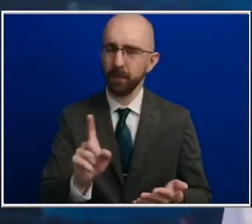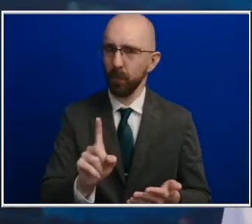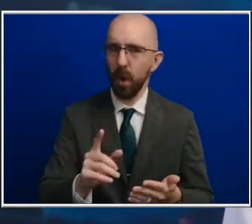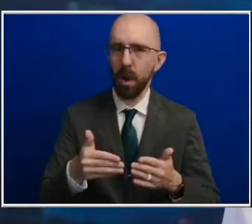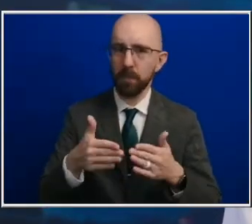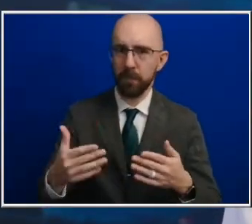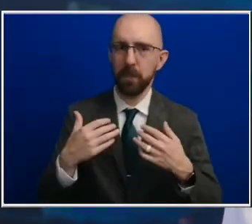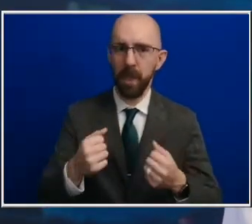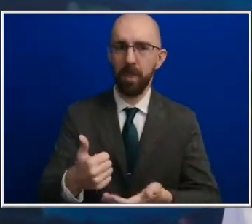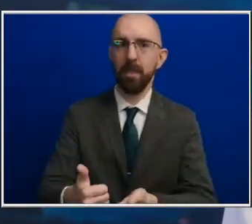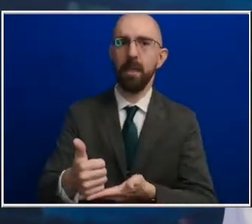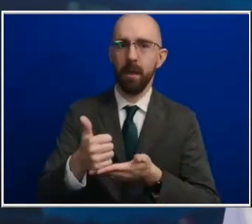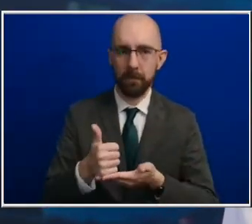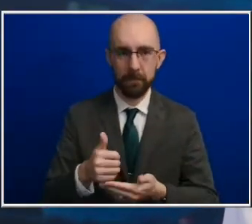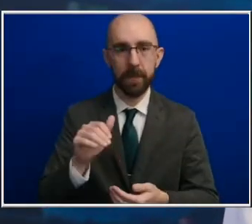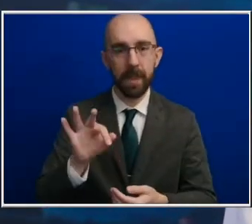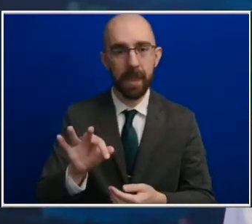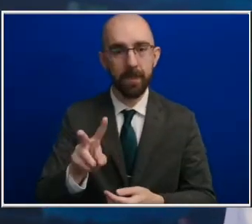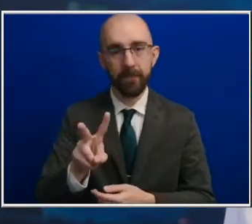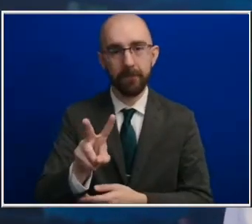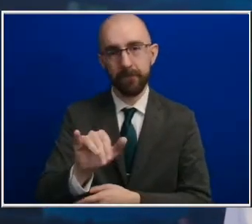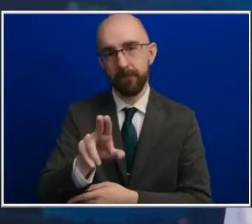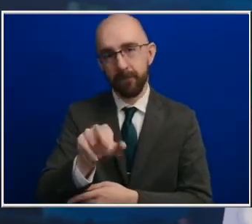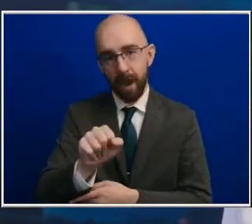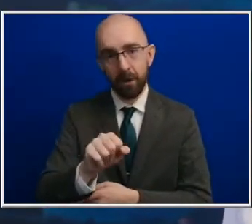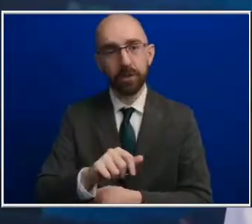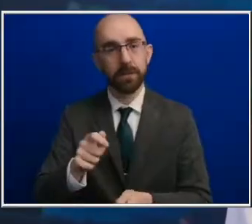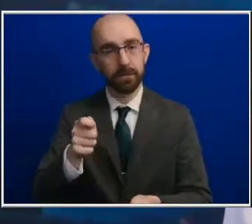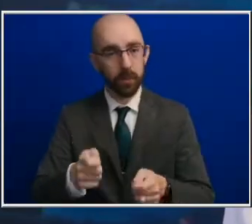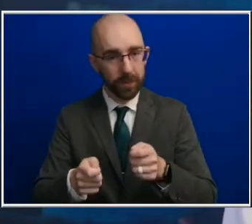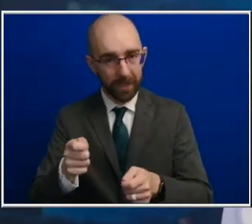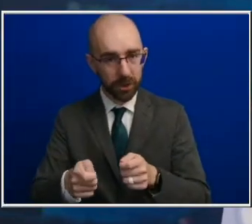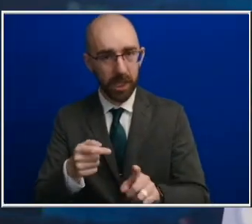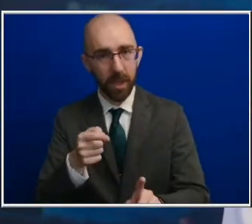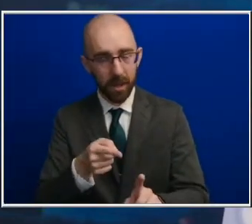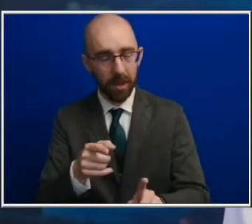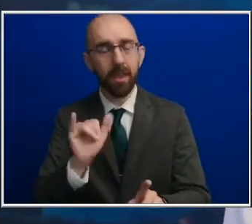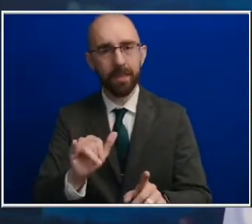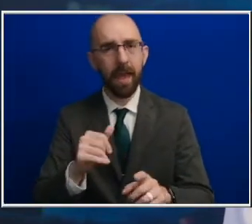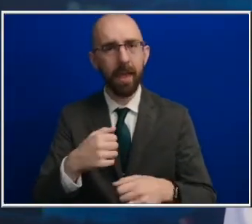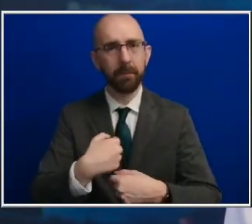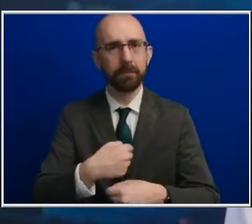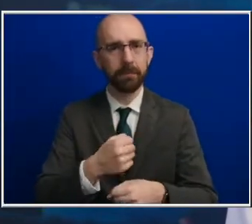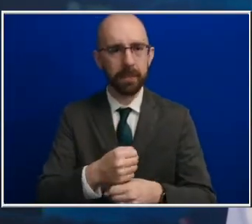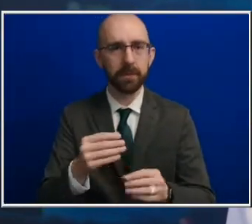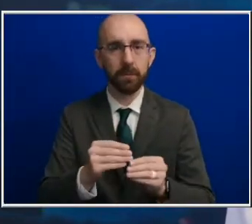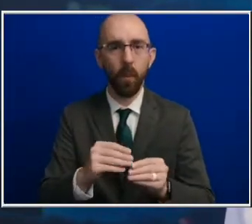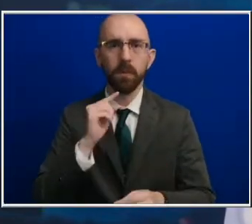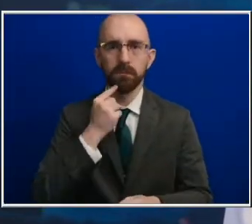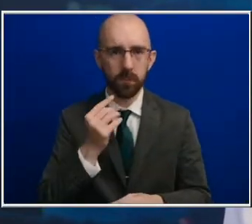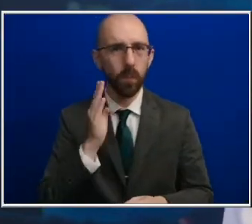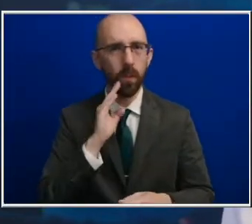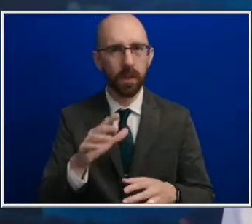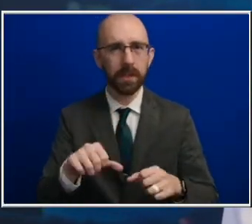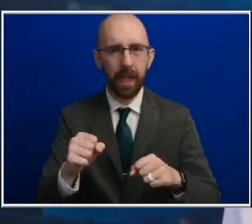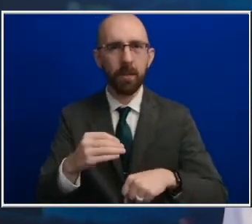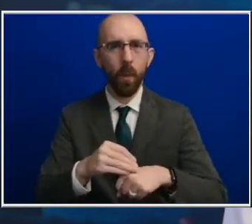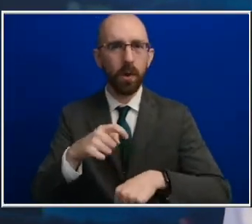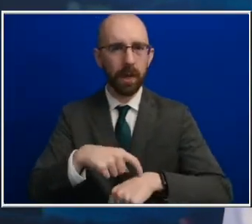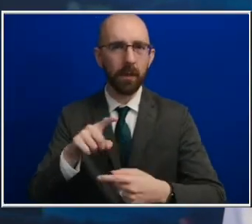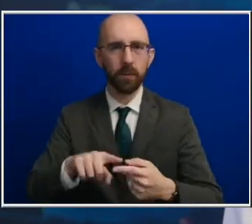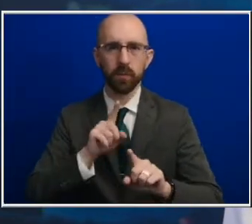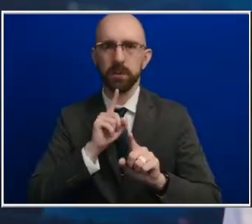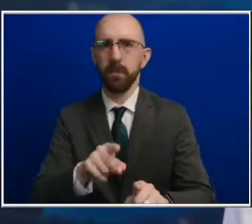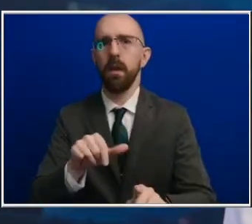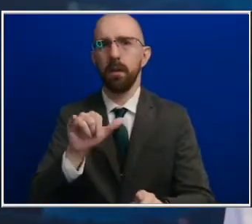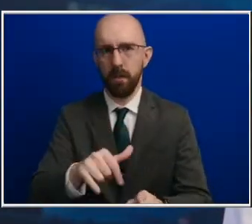us. If the virus has a mutation that does make it more severe, it's going to take us longer to respond to that because we